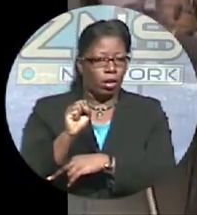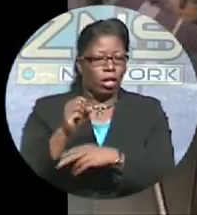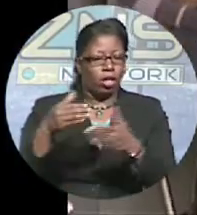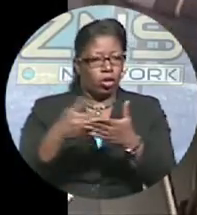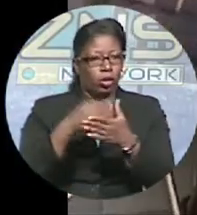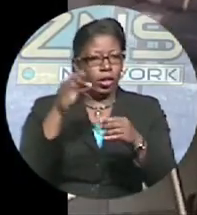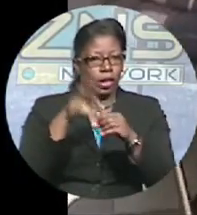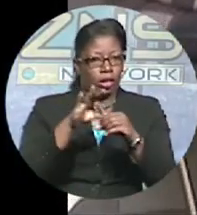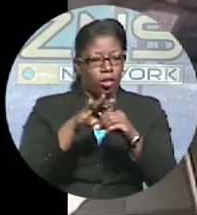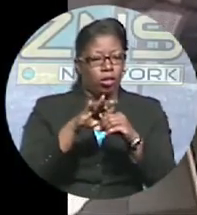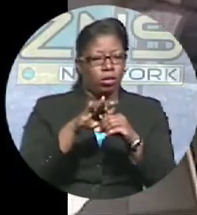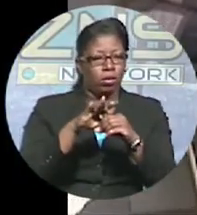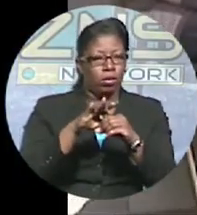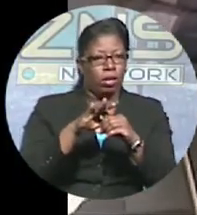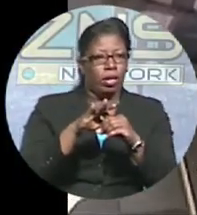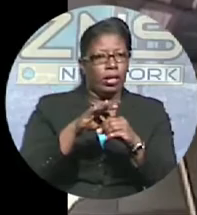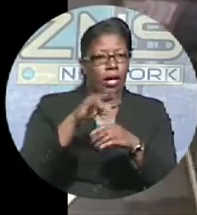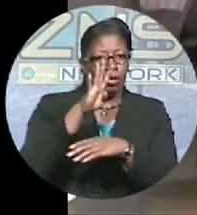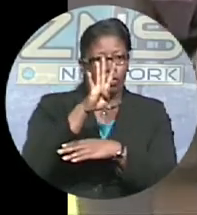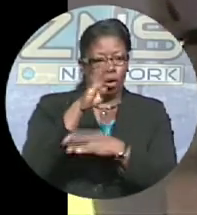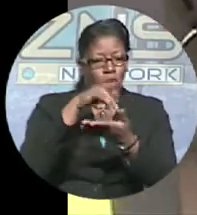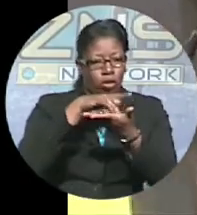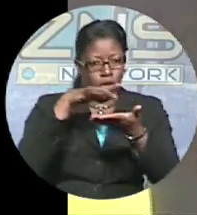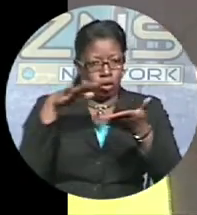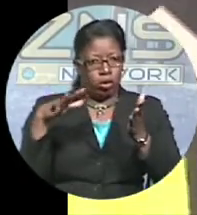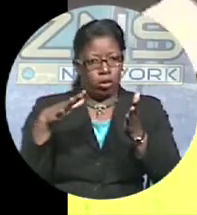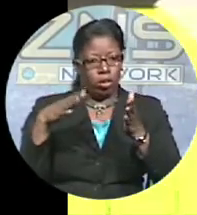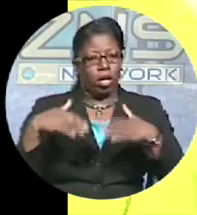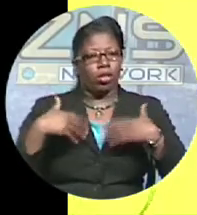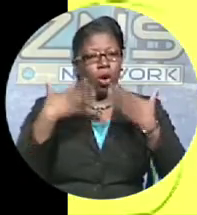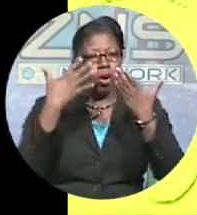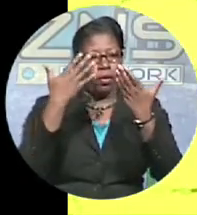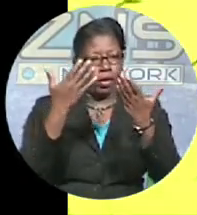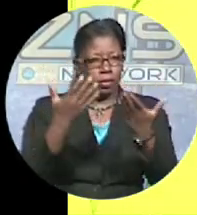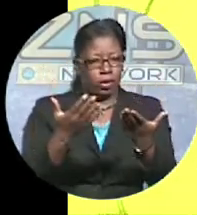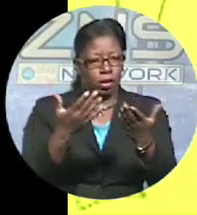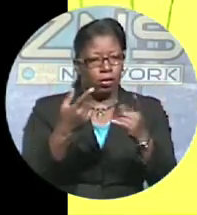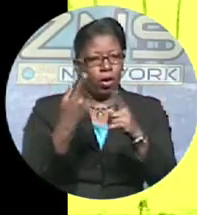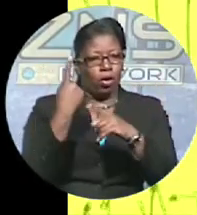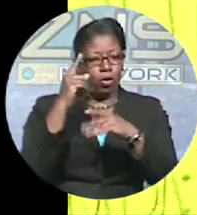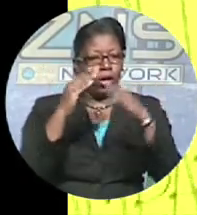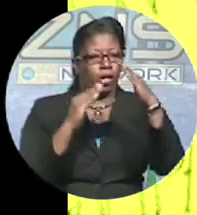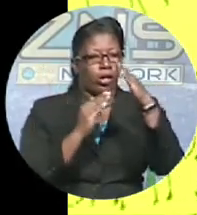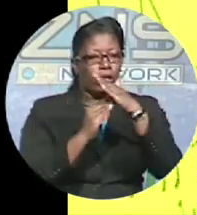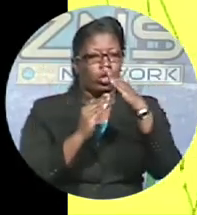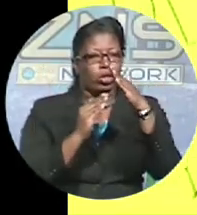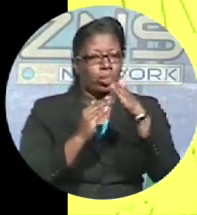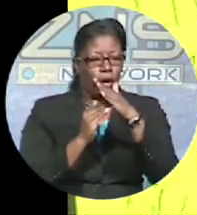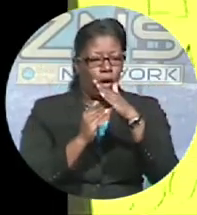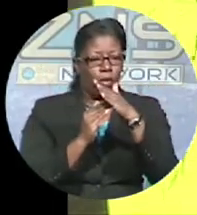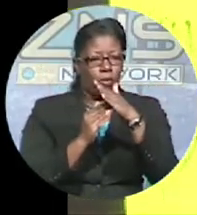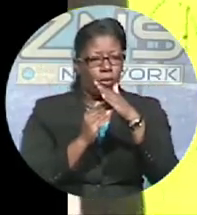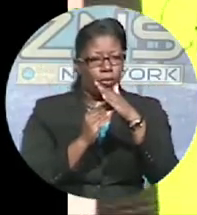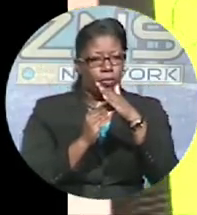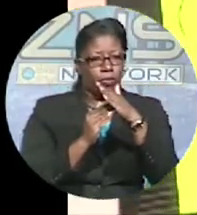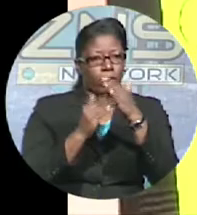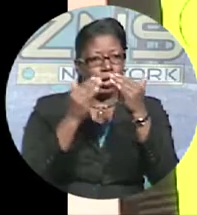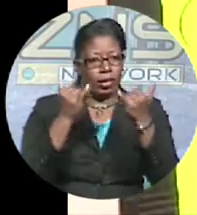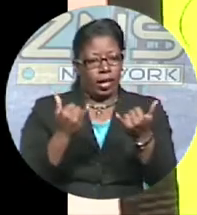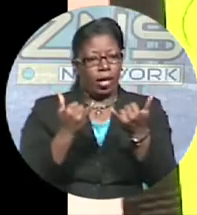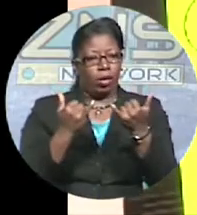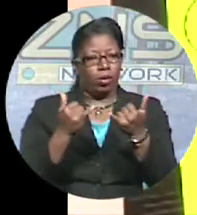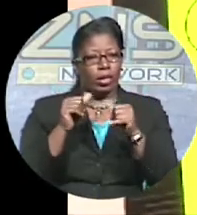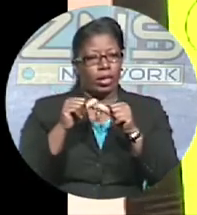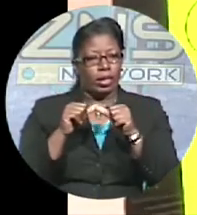Four students had offered themselves for the top position of president, but three of them dropped out of the race, leaving Alfonso